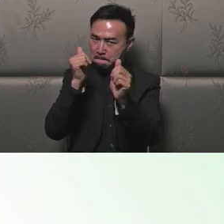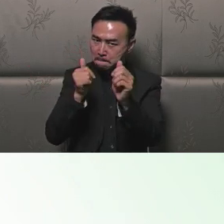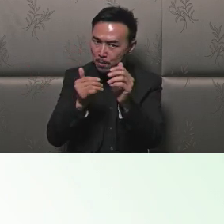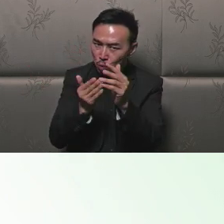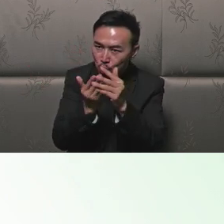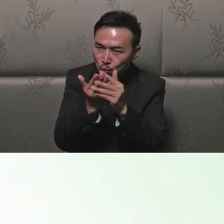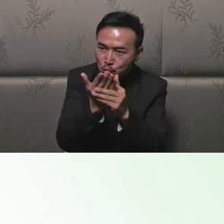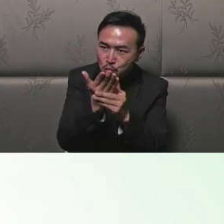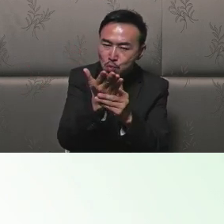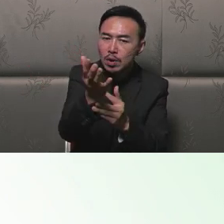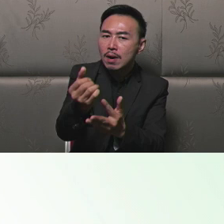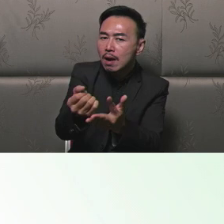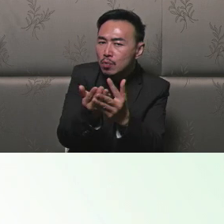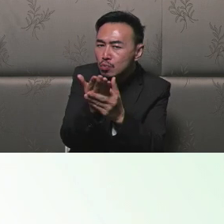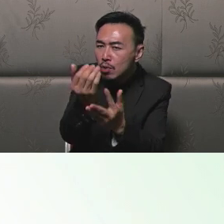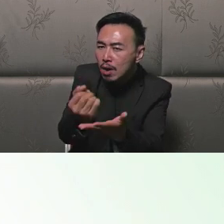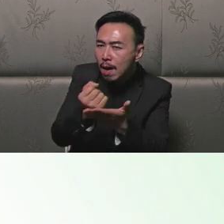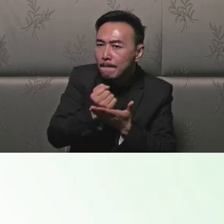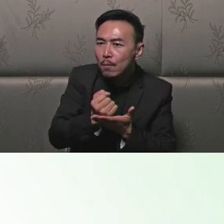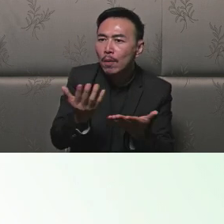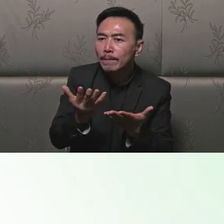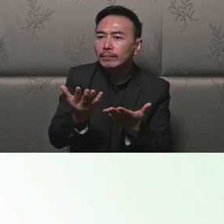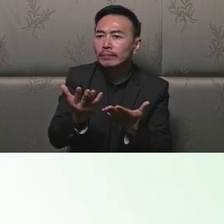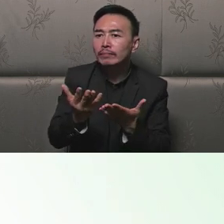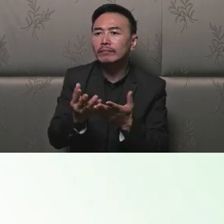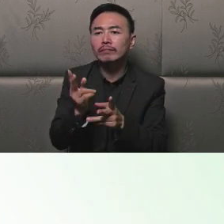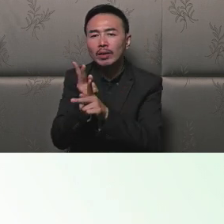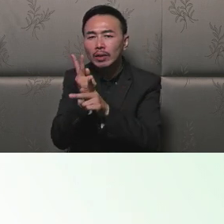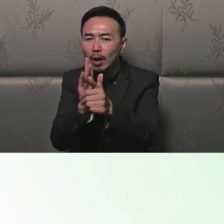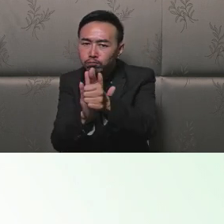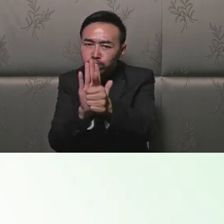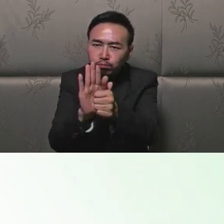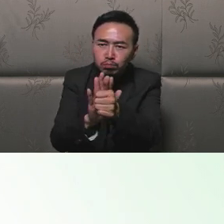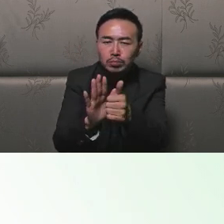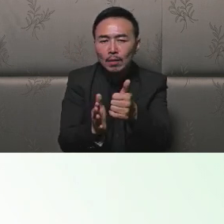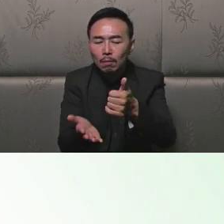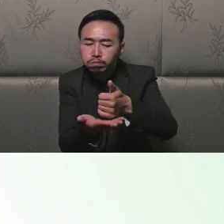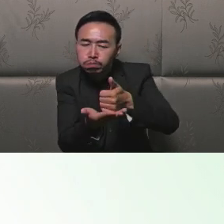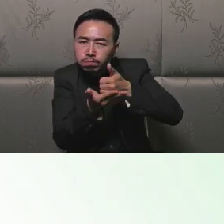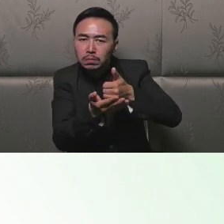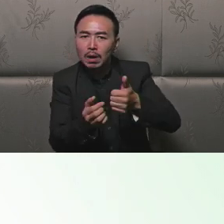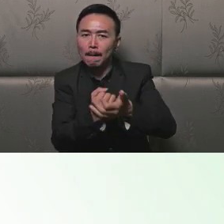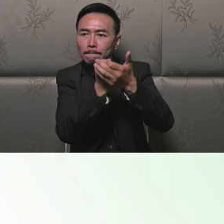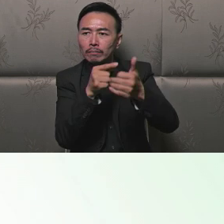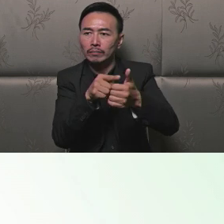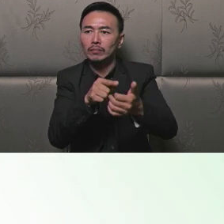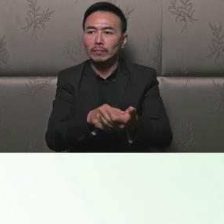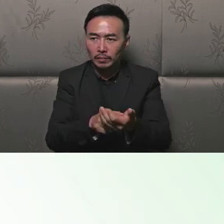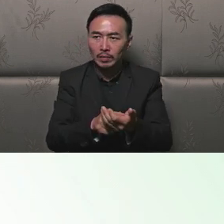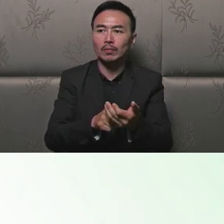behind. Back in 2019, UNHCR put forward a global